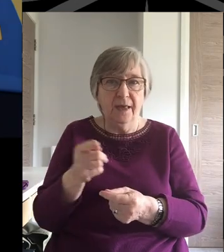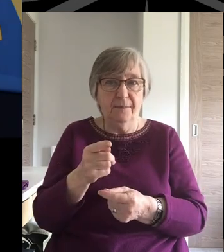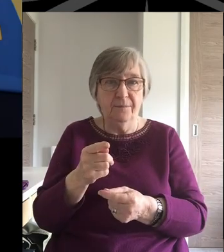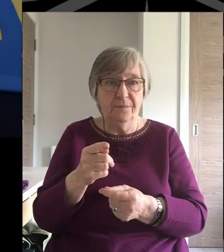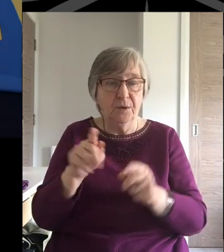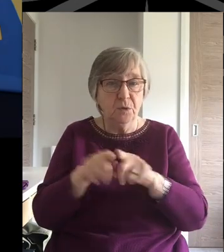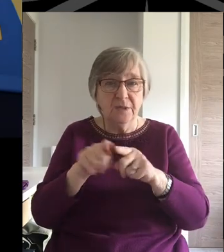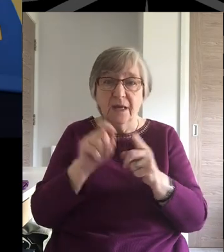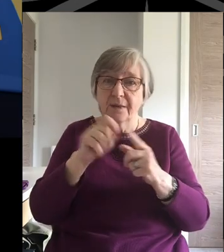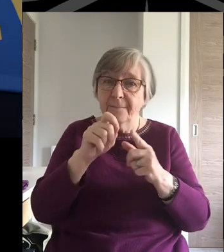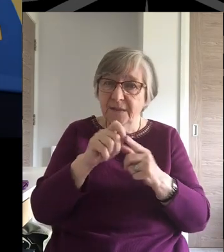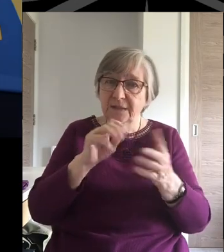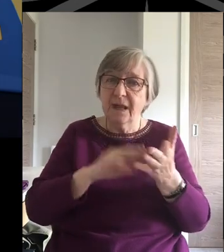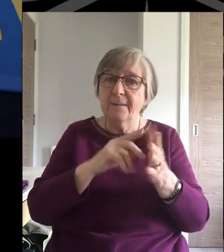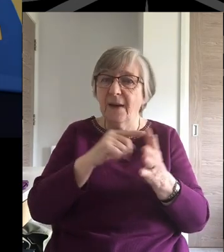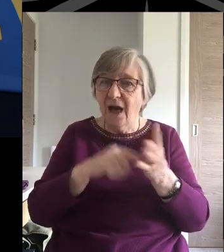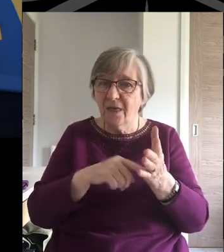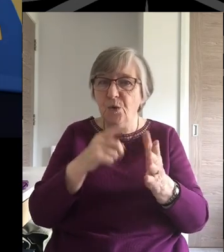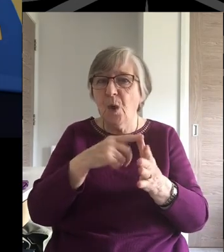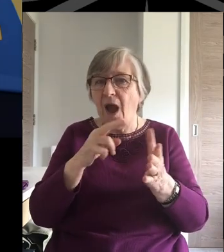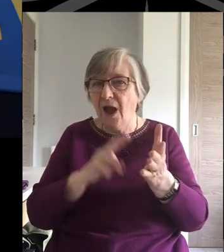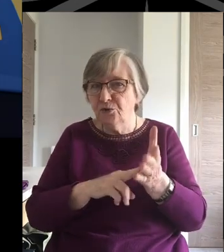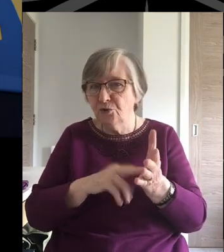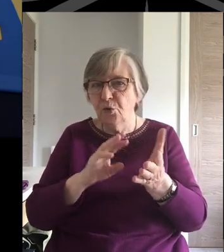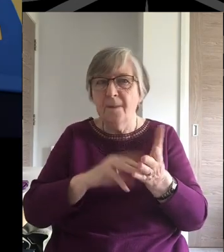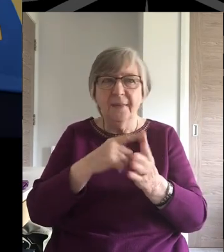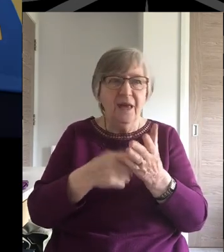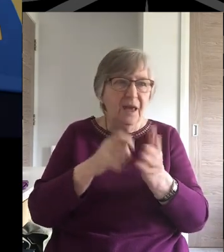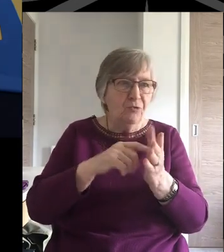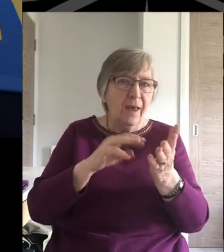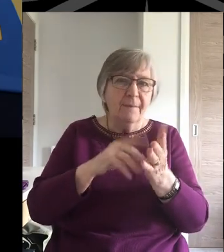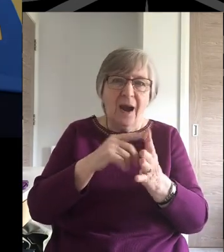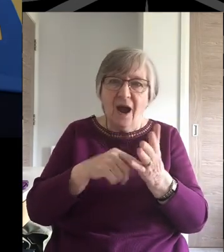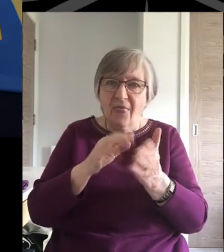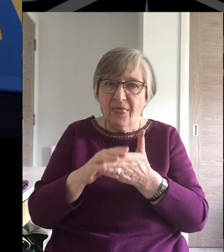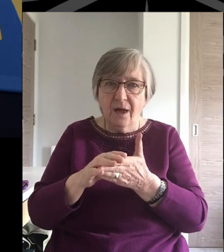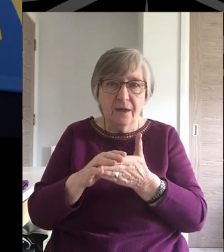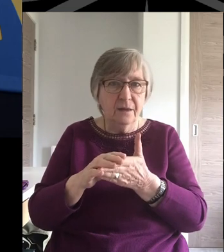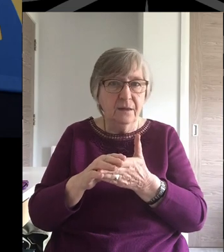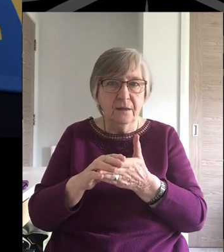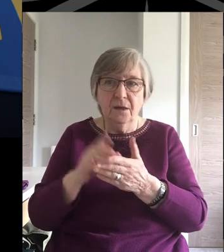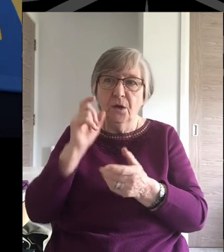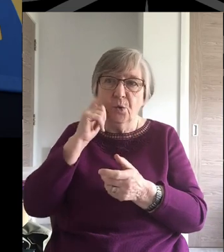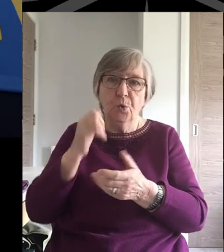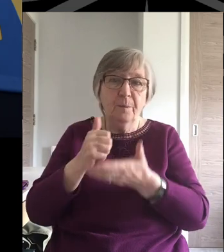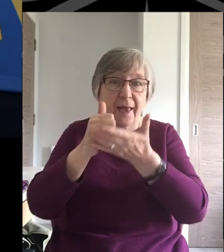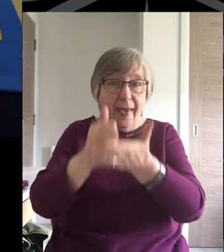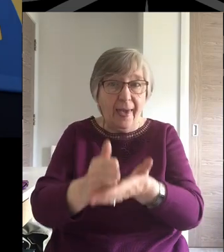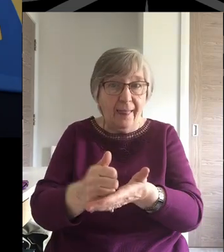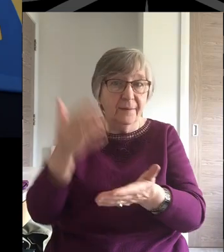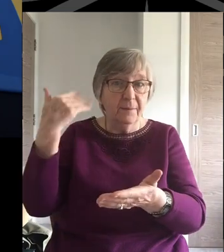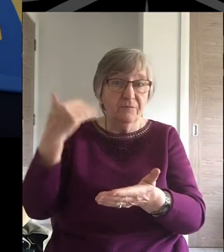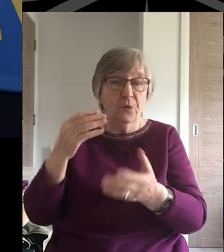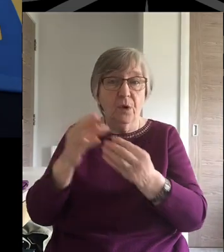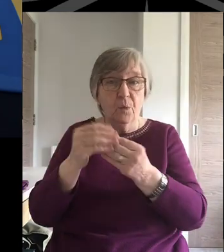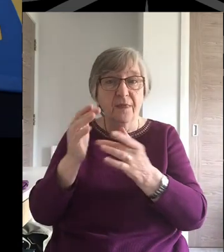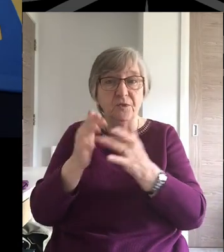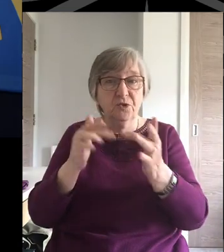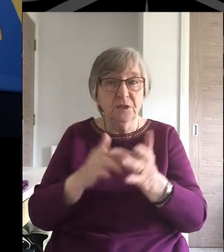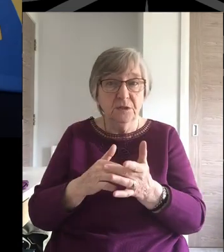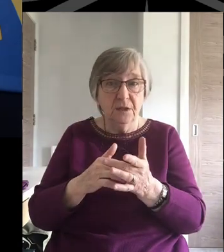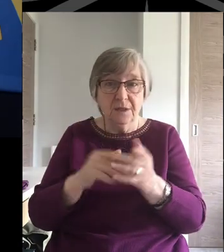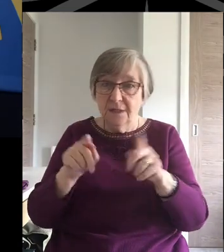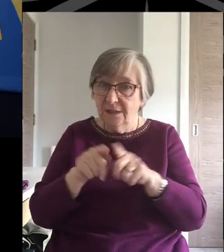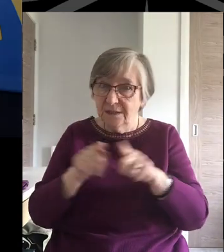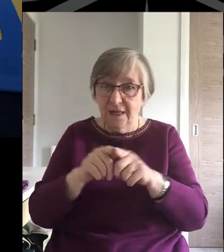just as Peter and Matthew and Andrew and Mary and Martha could be helped by Jesus being with them, so too would